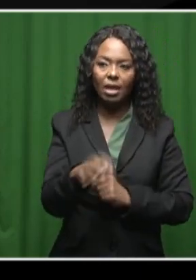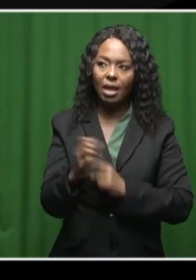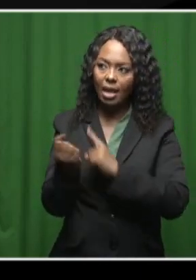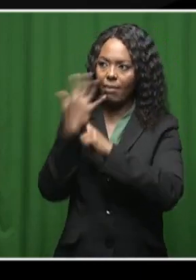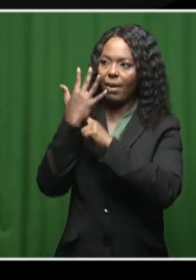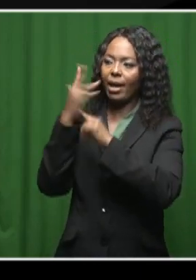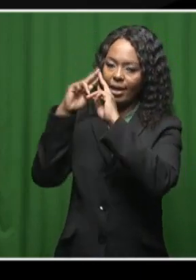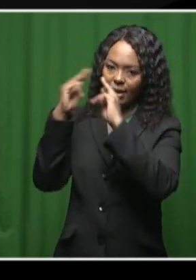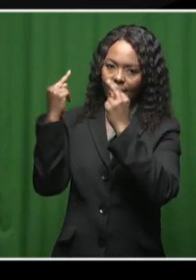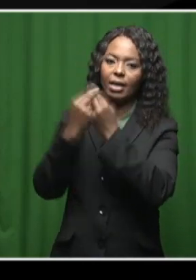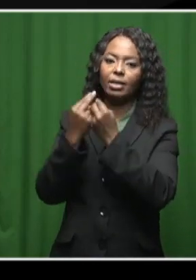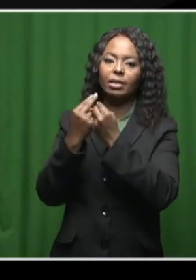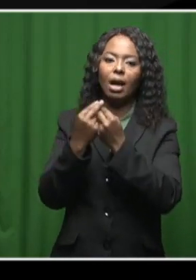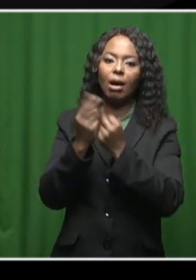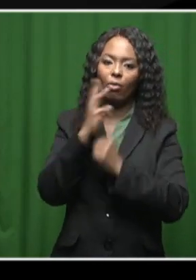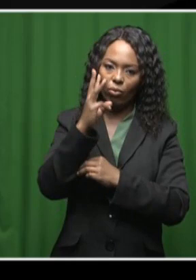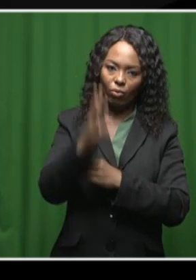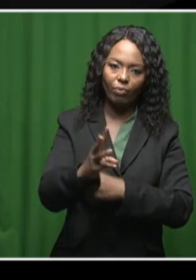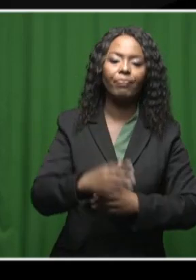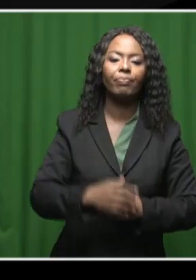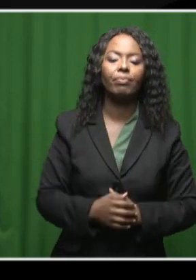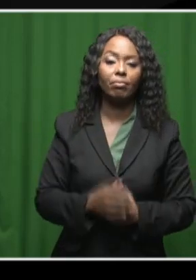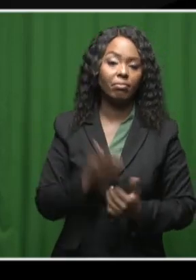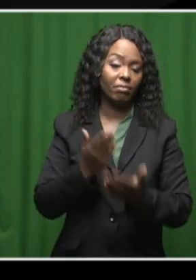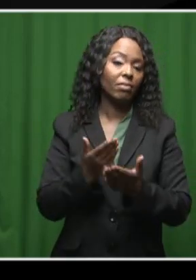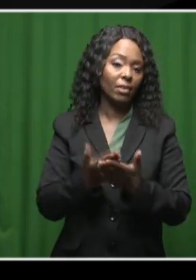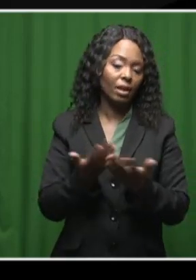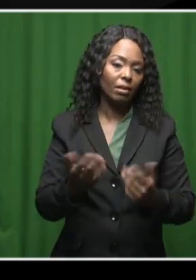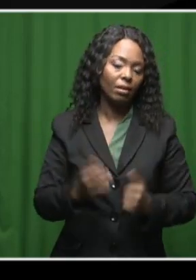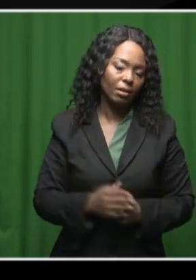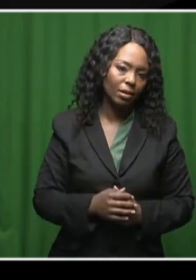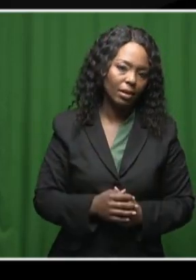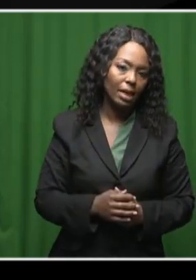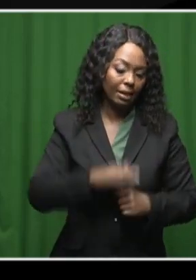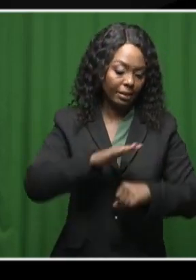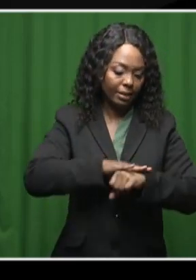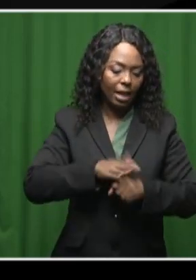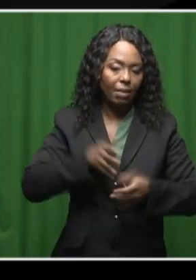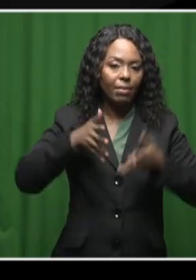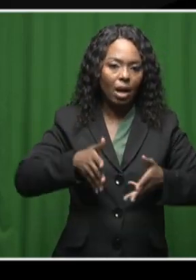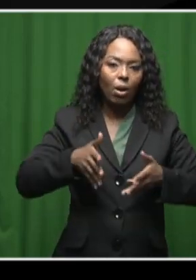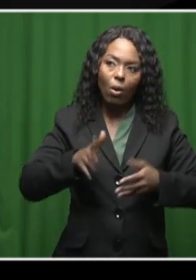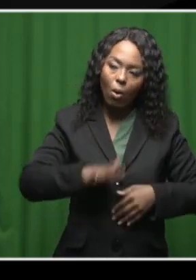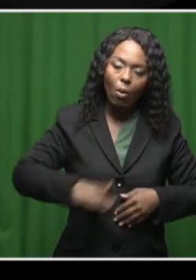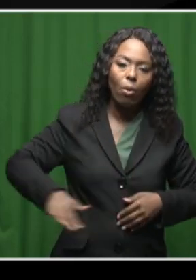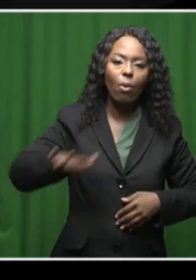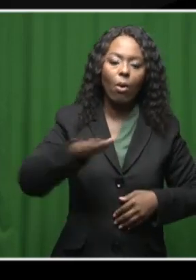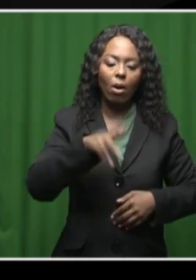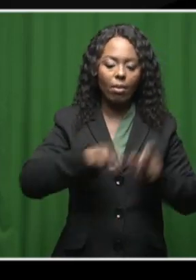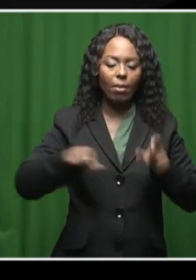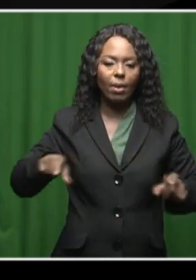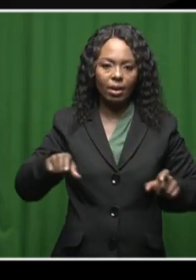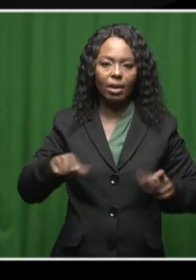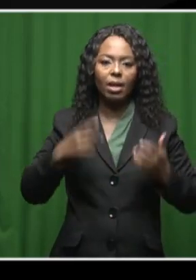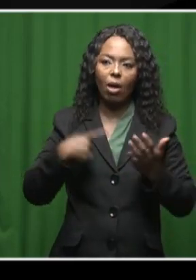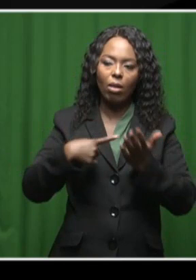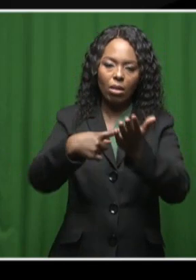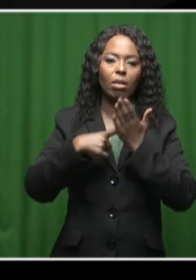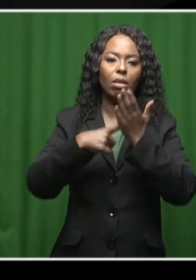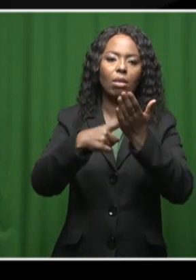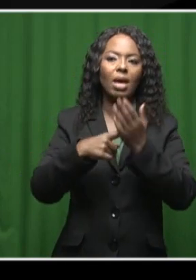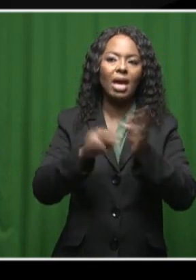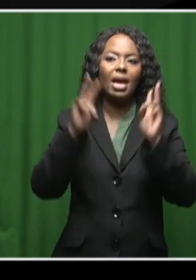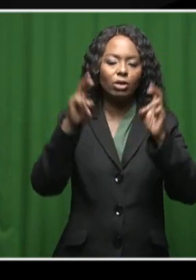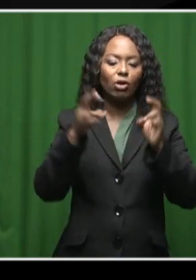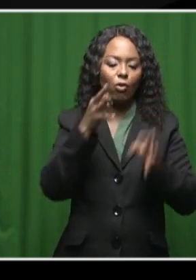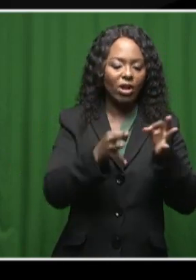national. I think by the time, it's urgent that everybody should actually be discussing about this